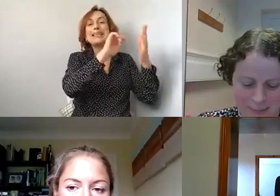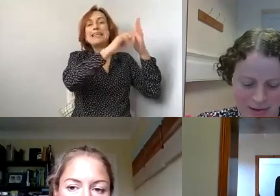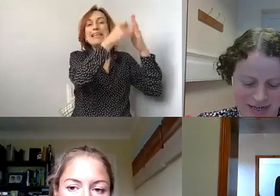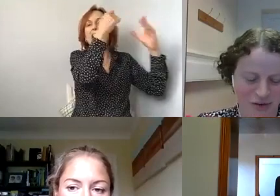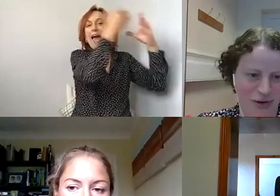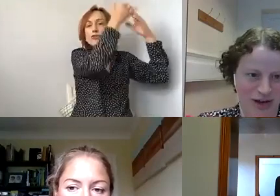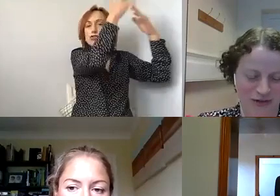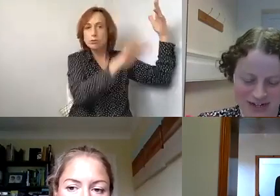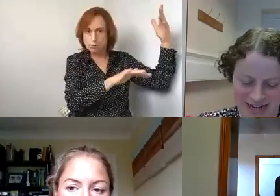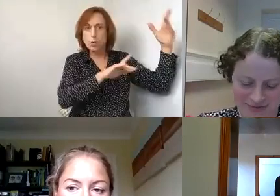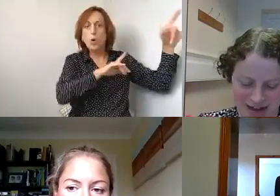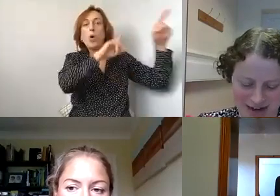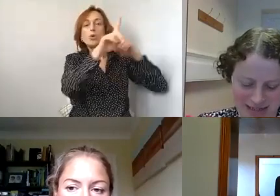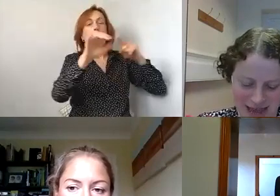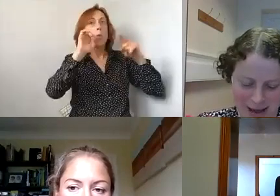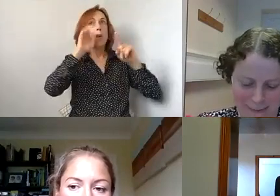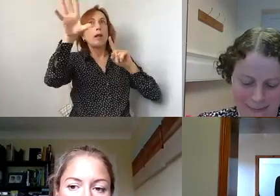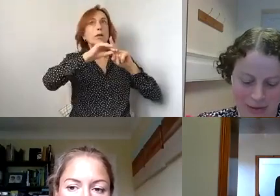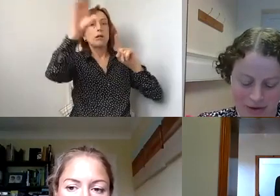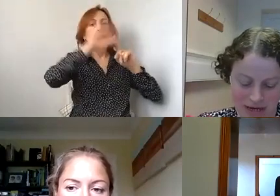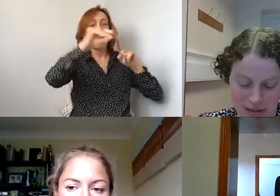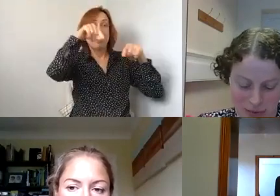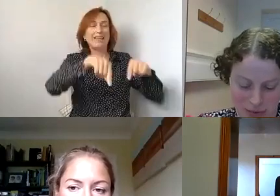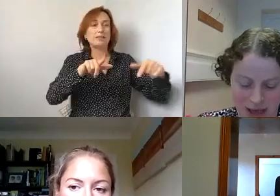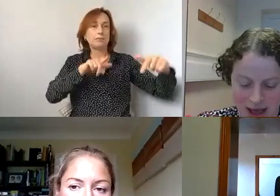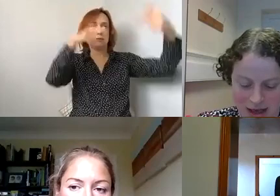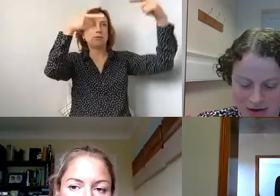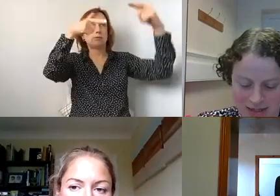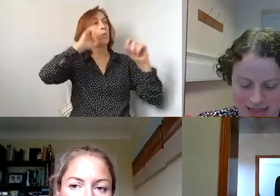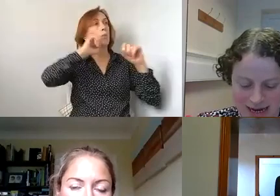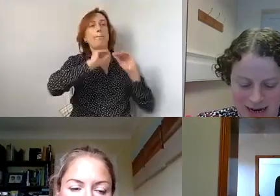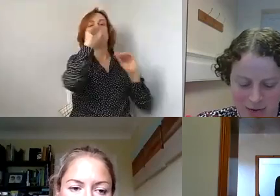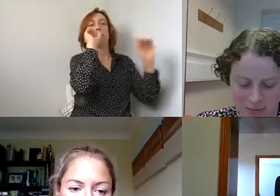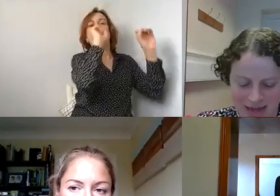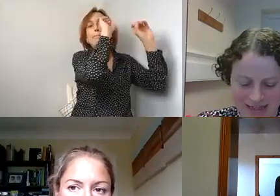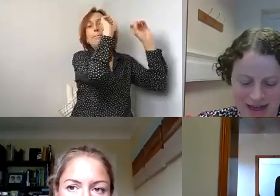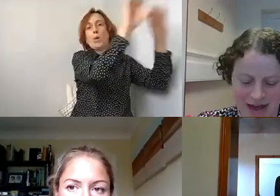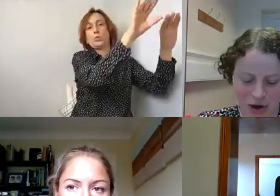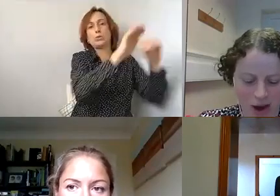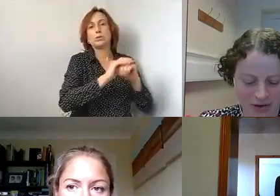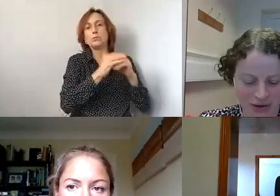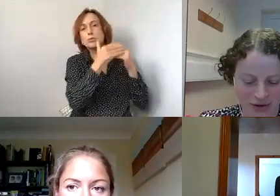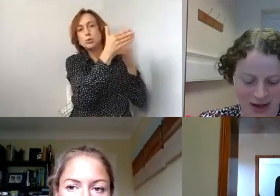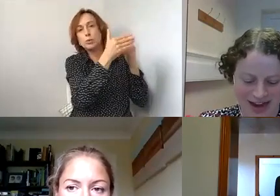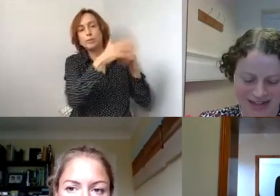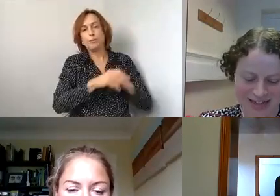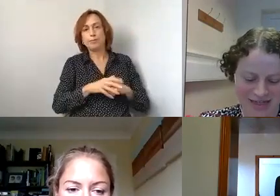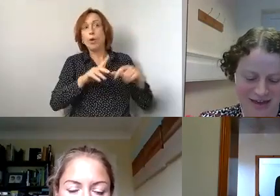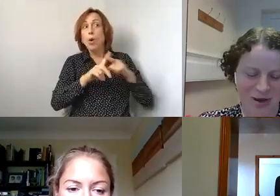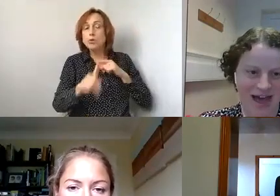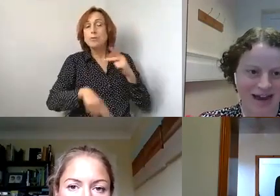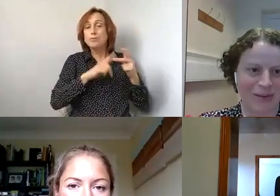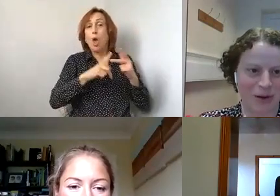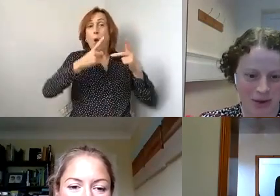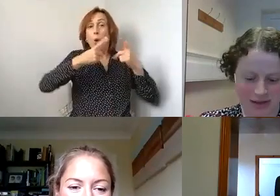and posting a recording of today's event very soon. Critically, we will be getting our inquiry underway, and together